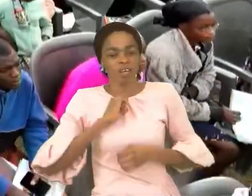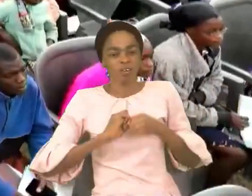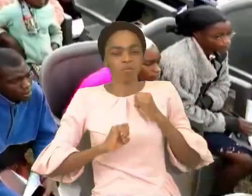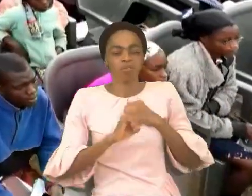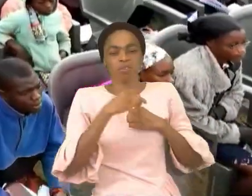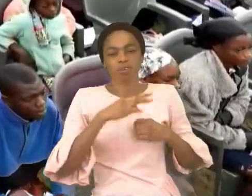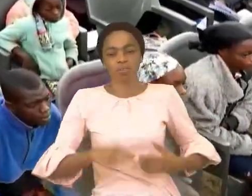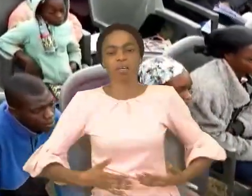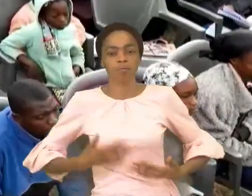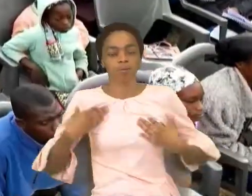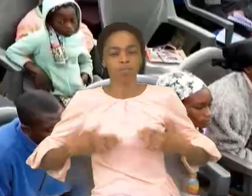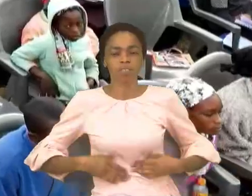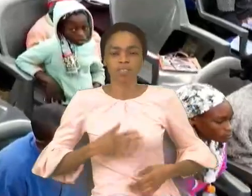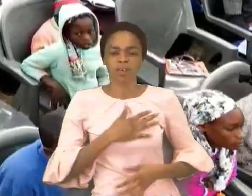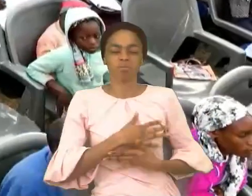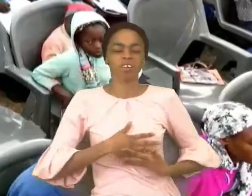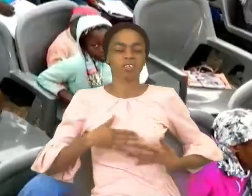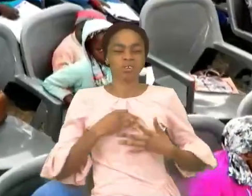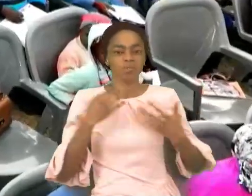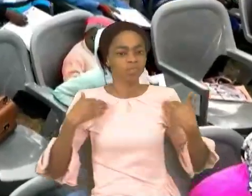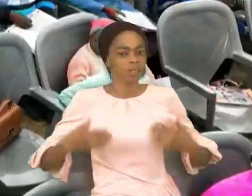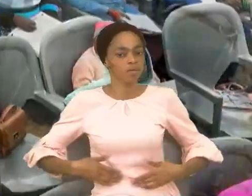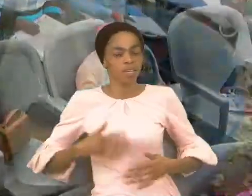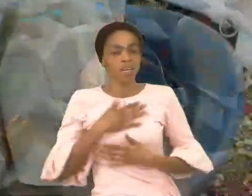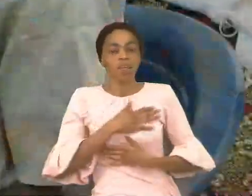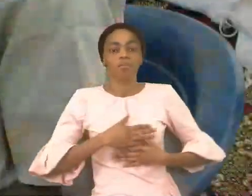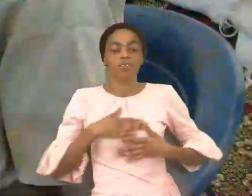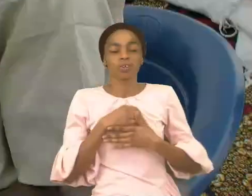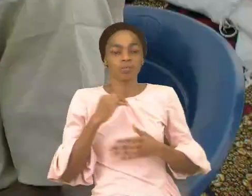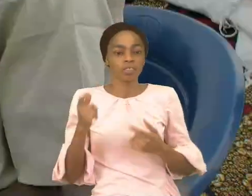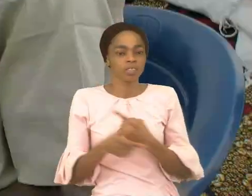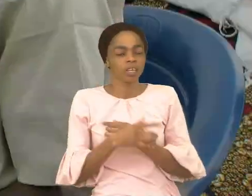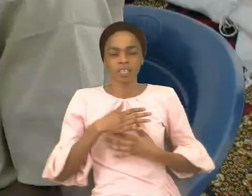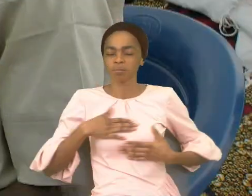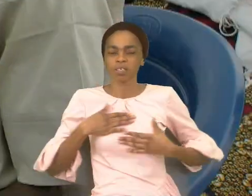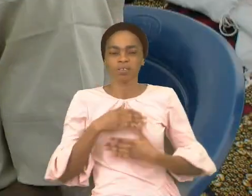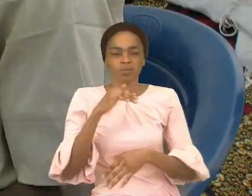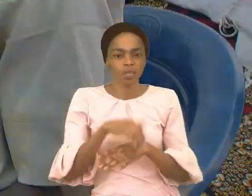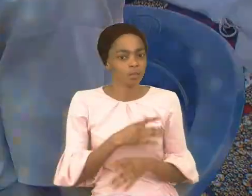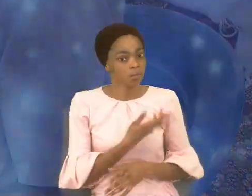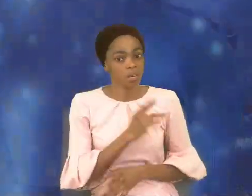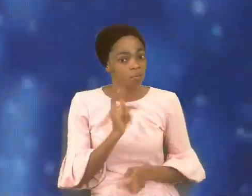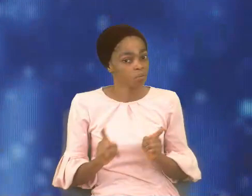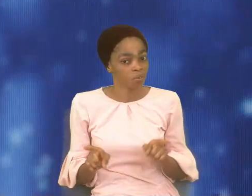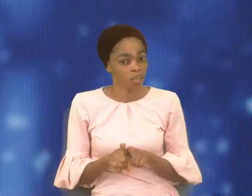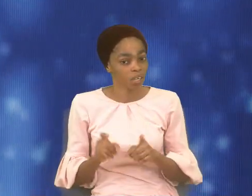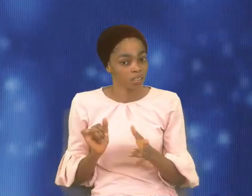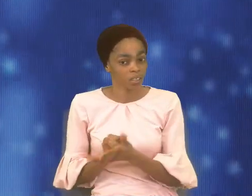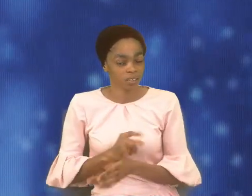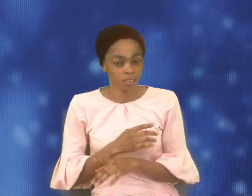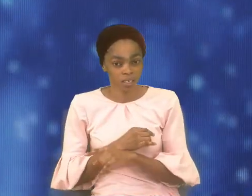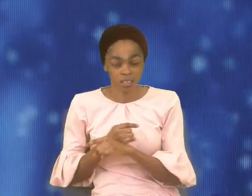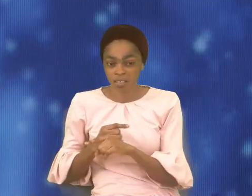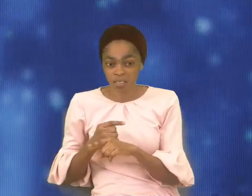of the night. And there are people like that. They forget that they are saved. They forget they're born again.